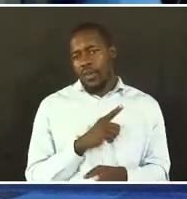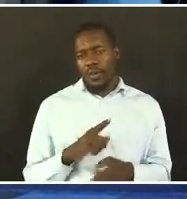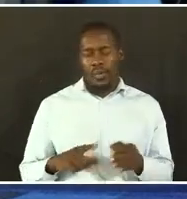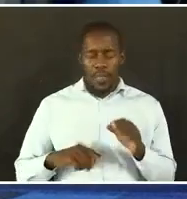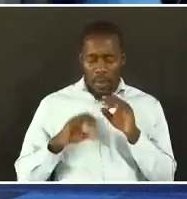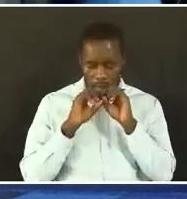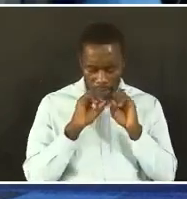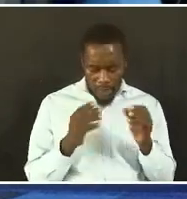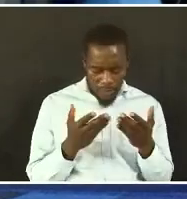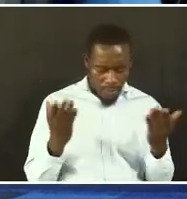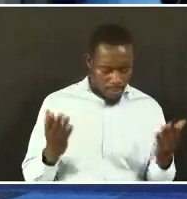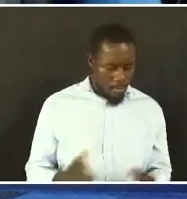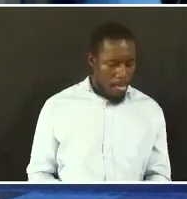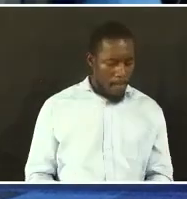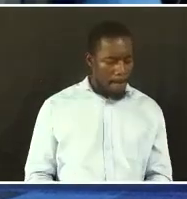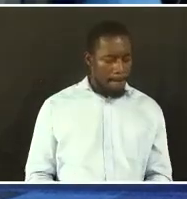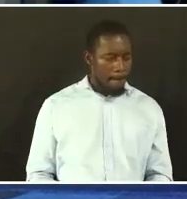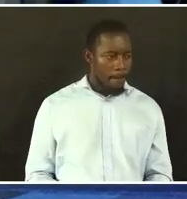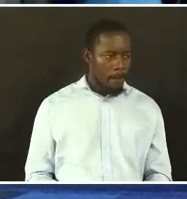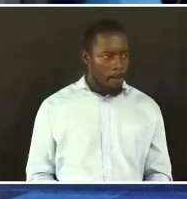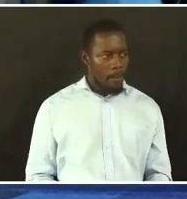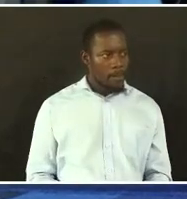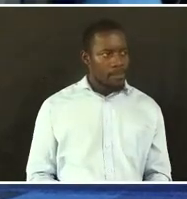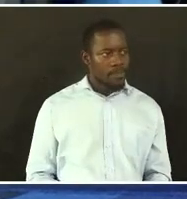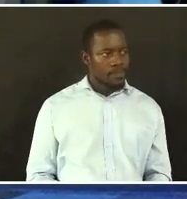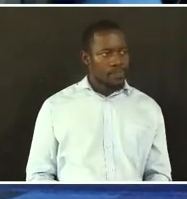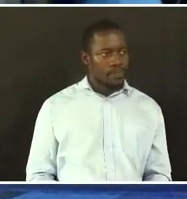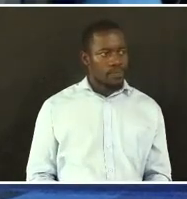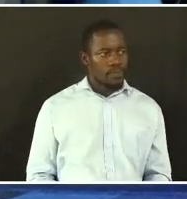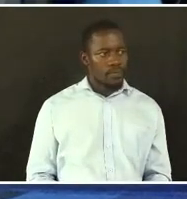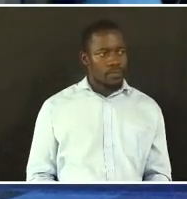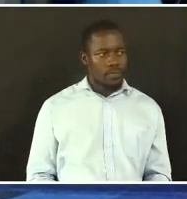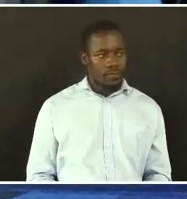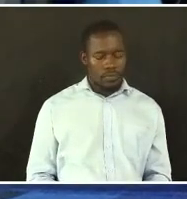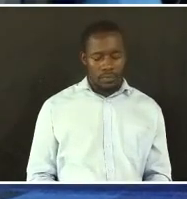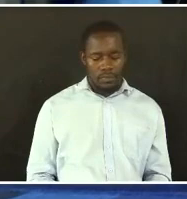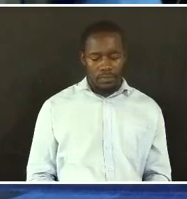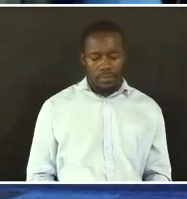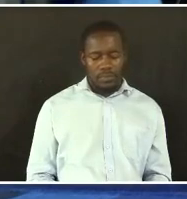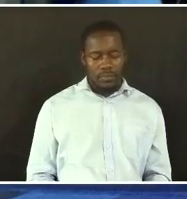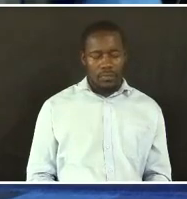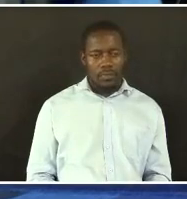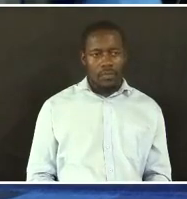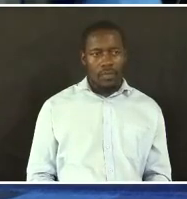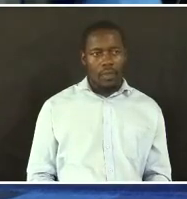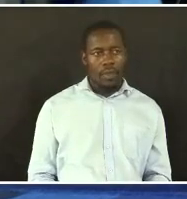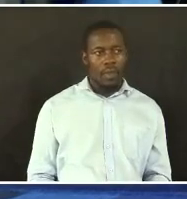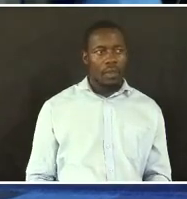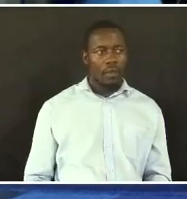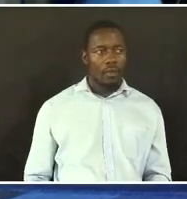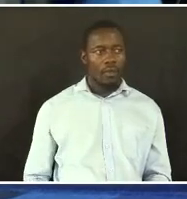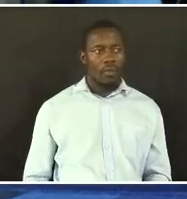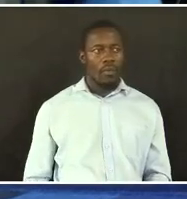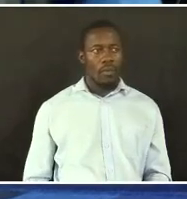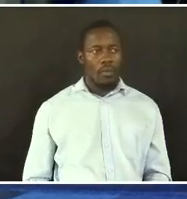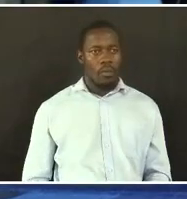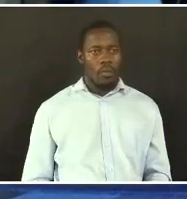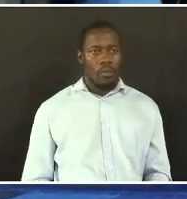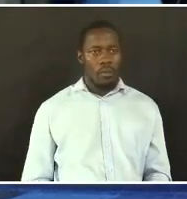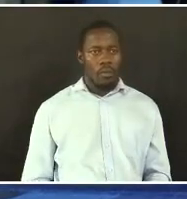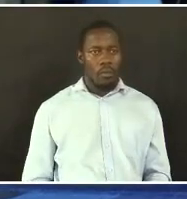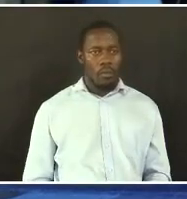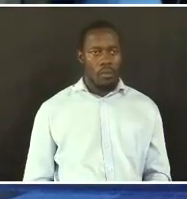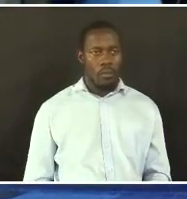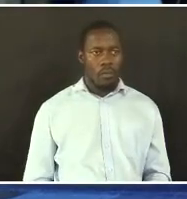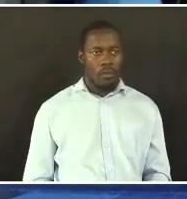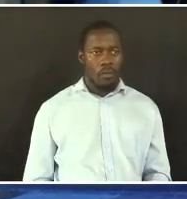you. May God guide us even as we prepare for his second coming. Thank you.